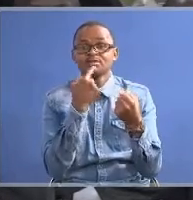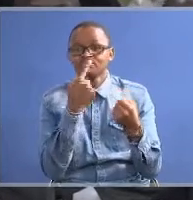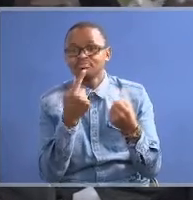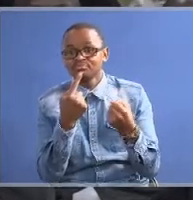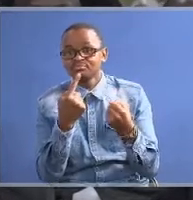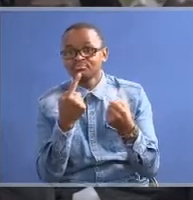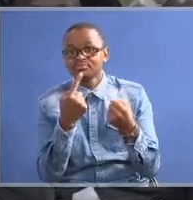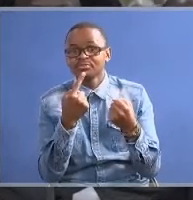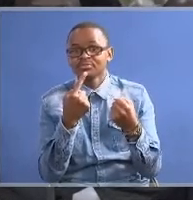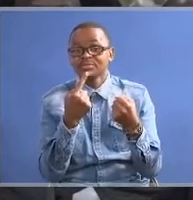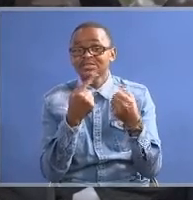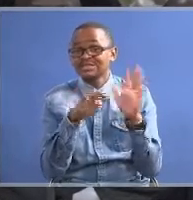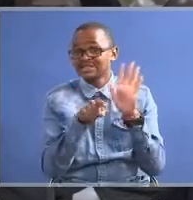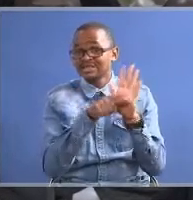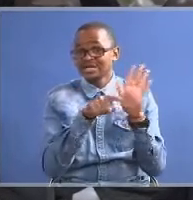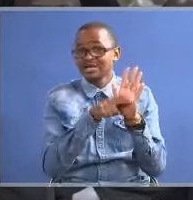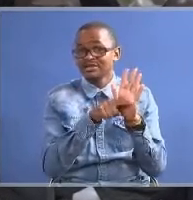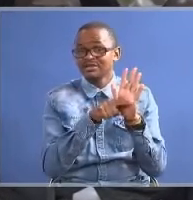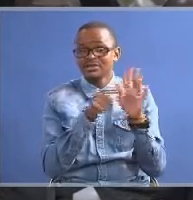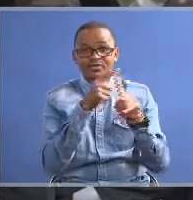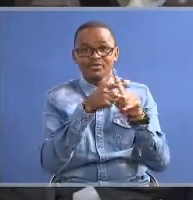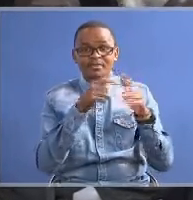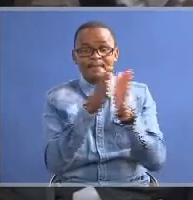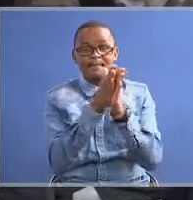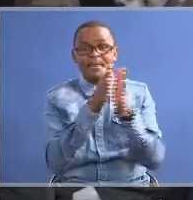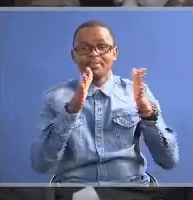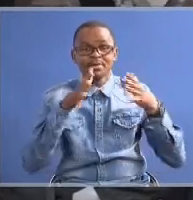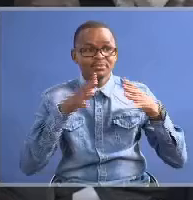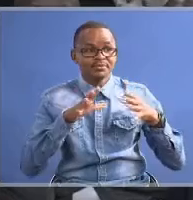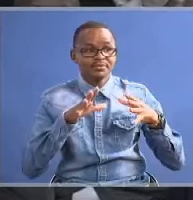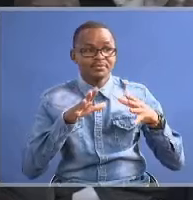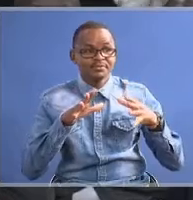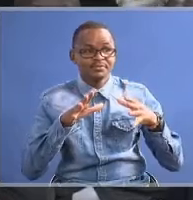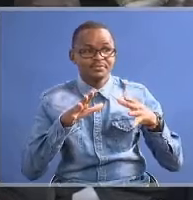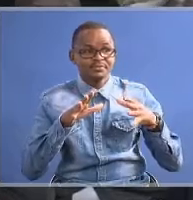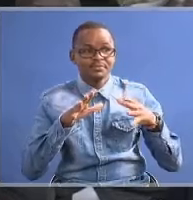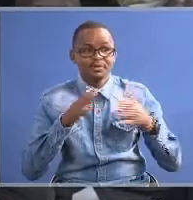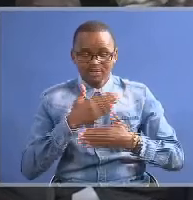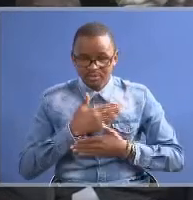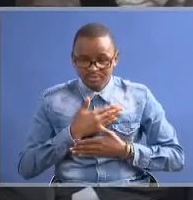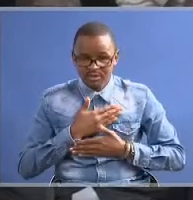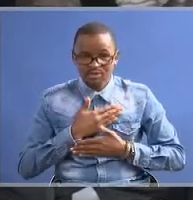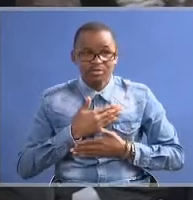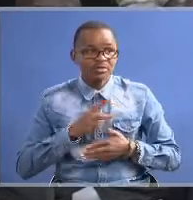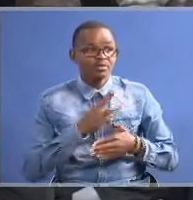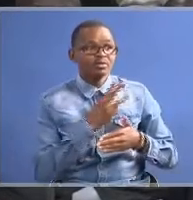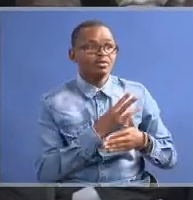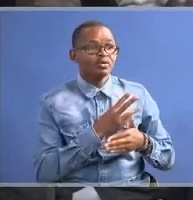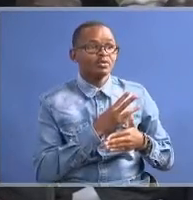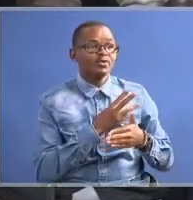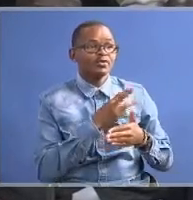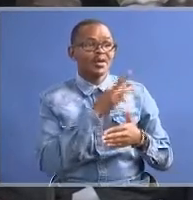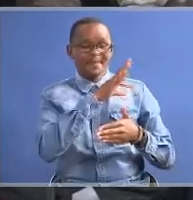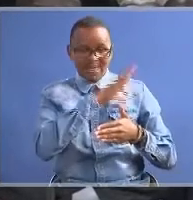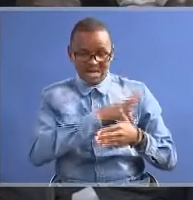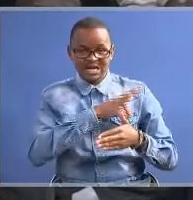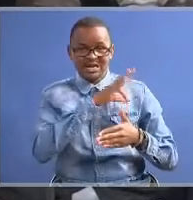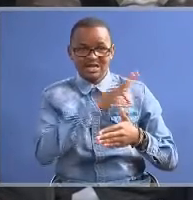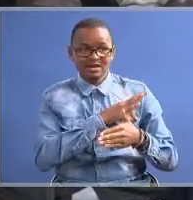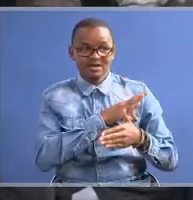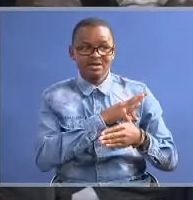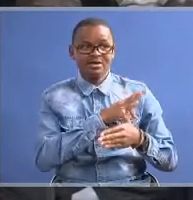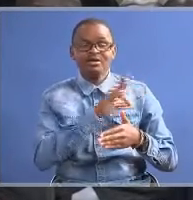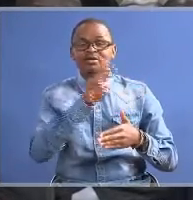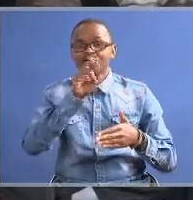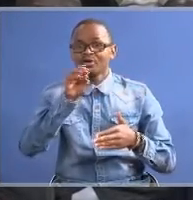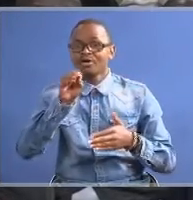sentiments sparking a negative reaction from the public. Your Excellency, we will prioritize